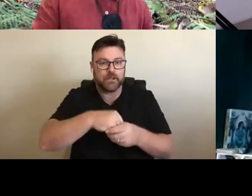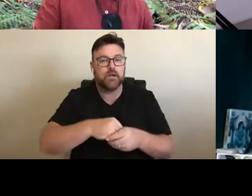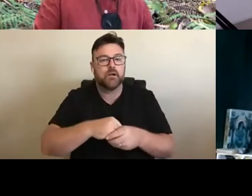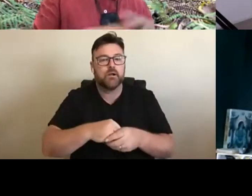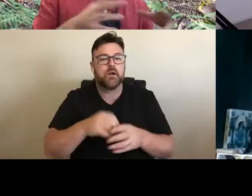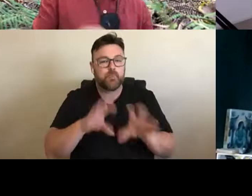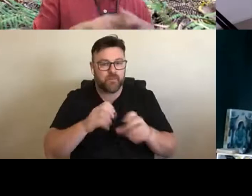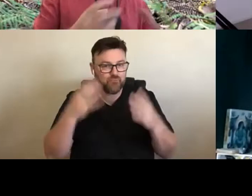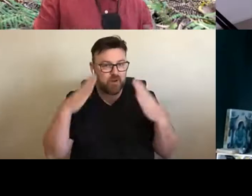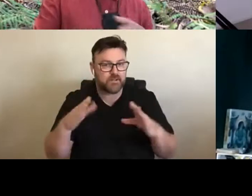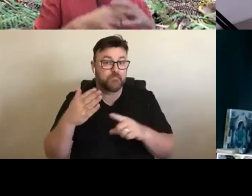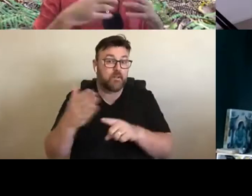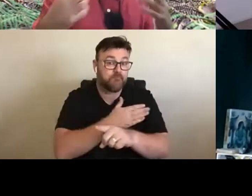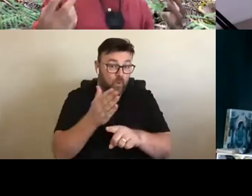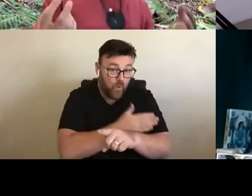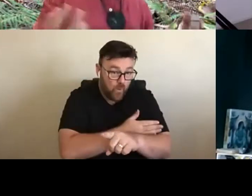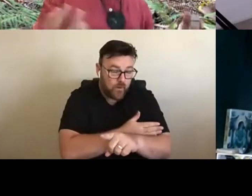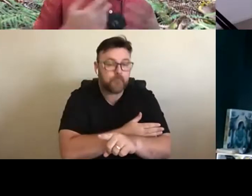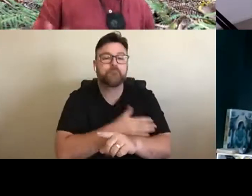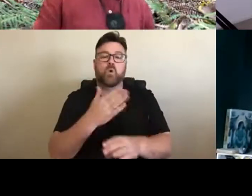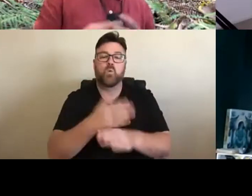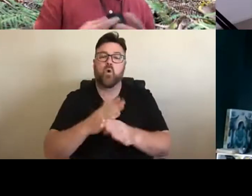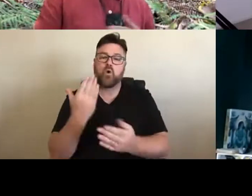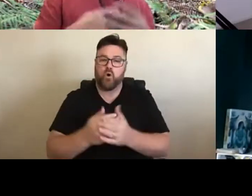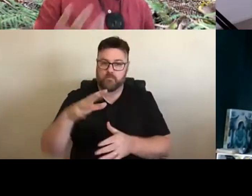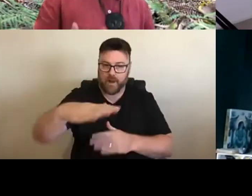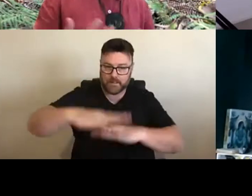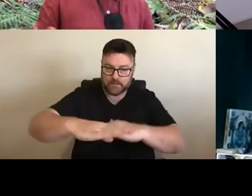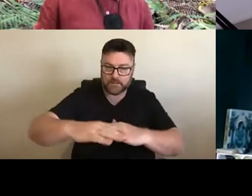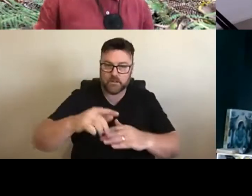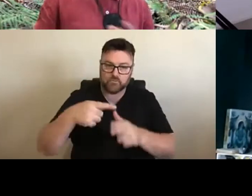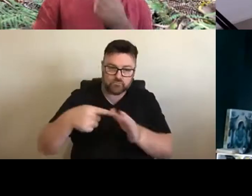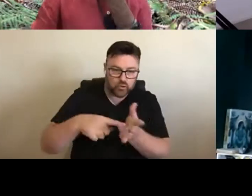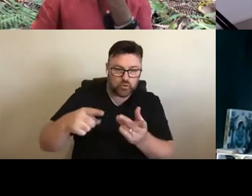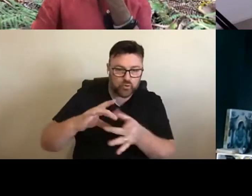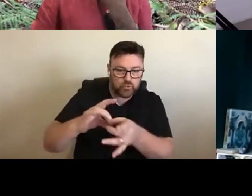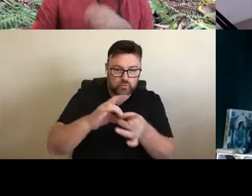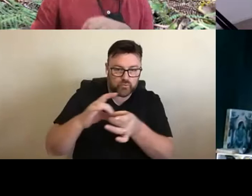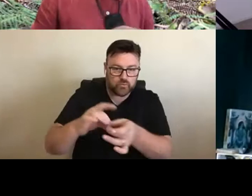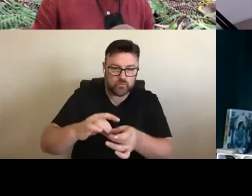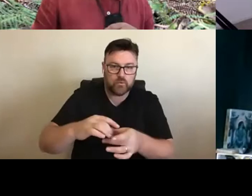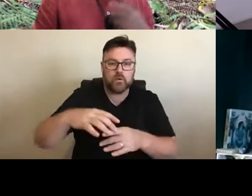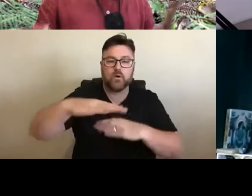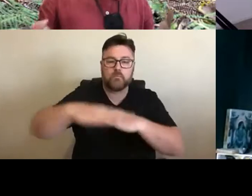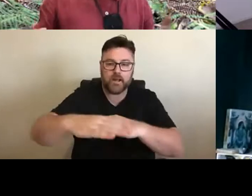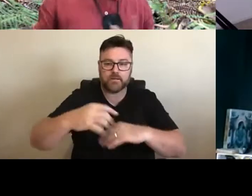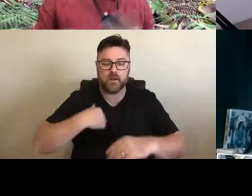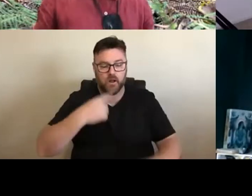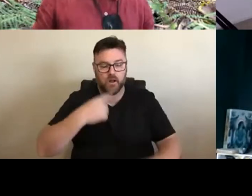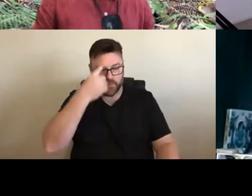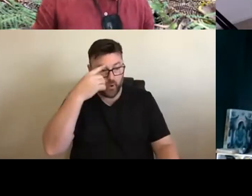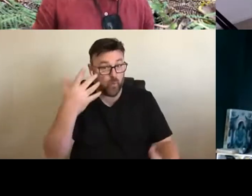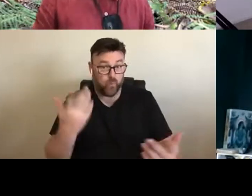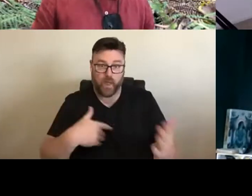before the event, make work of place, responding to place, and just much more connected to place. And I thought that was radical in the